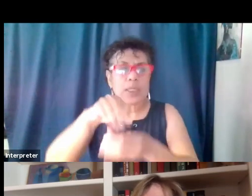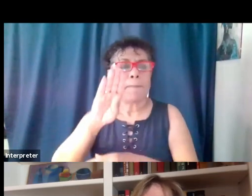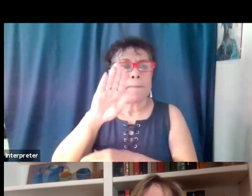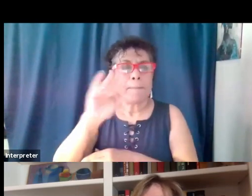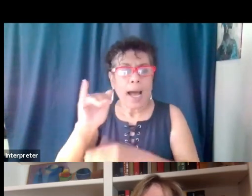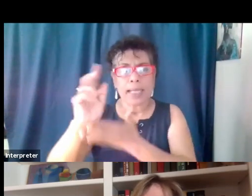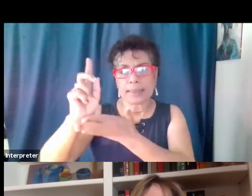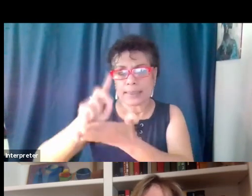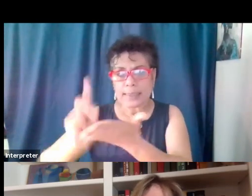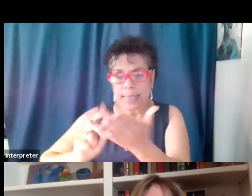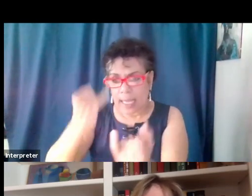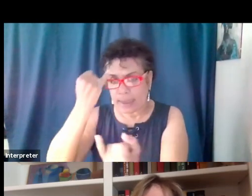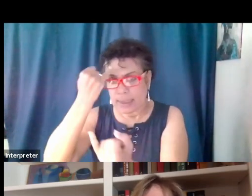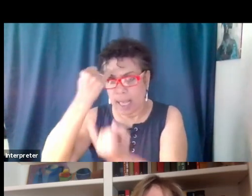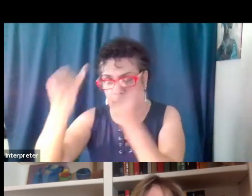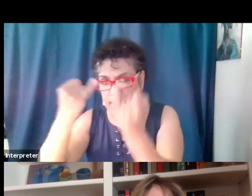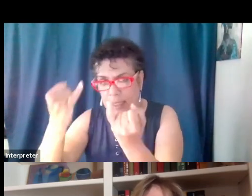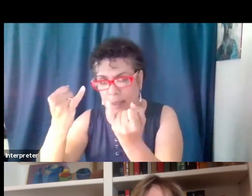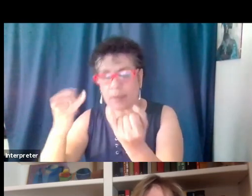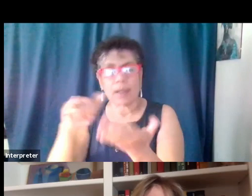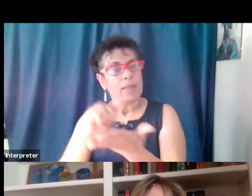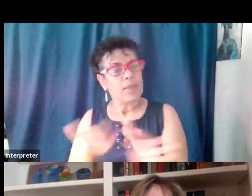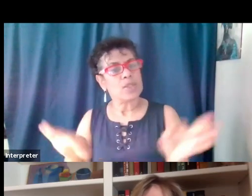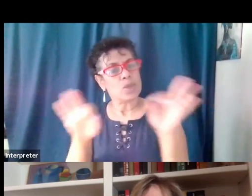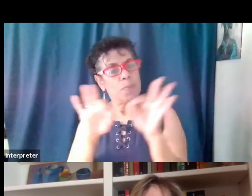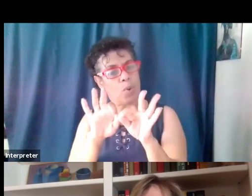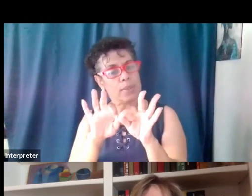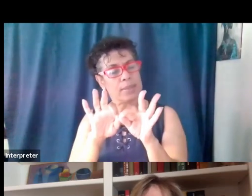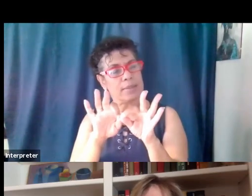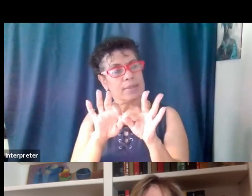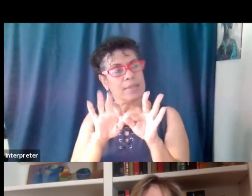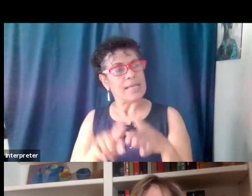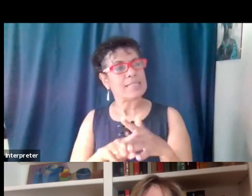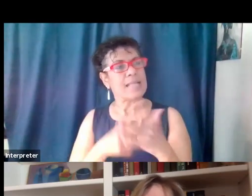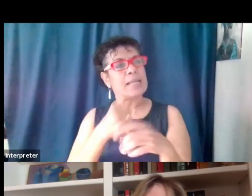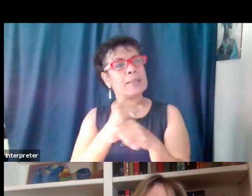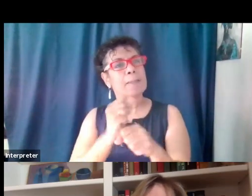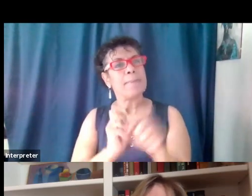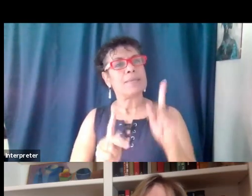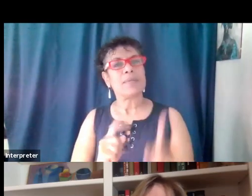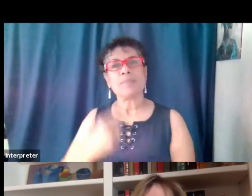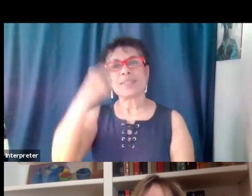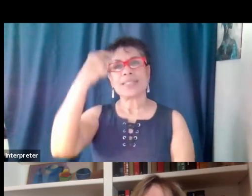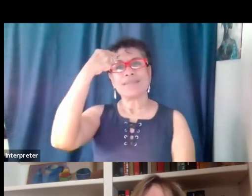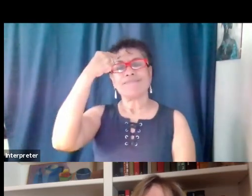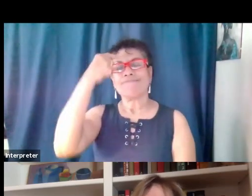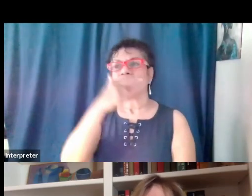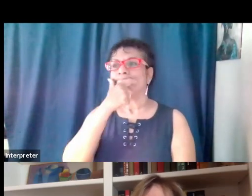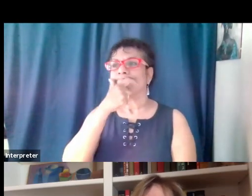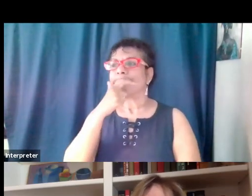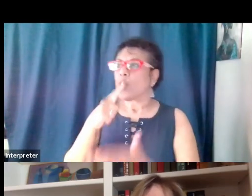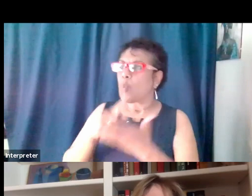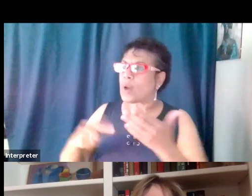ideas, and that really gets the ball rolling and really starts making people see all the environments that we